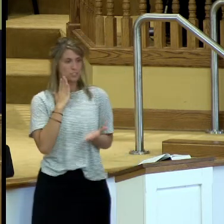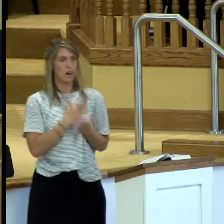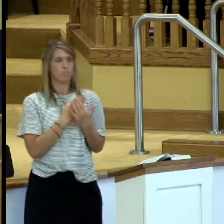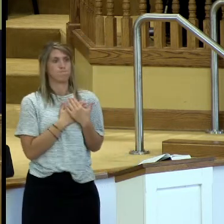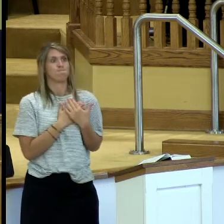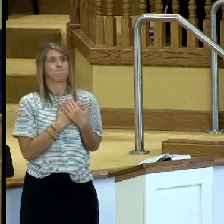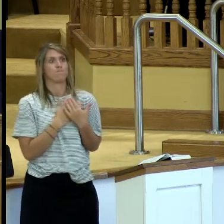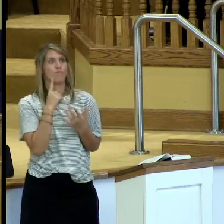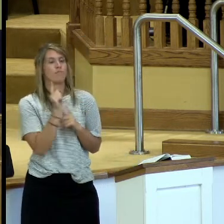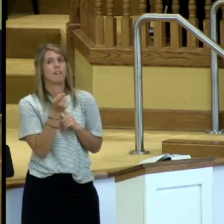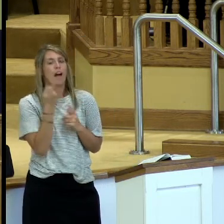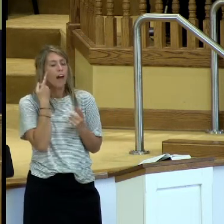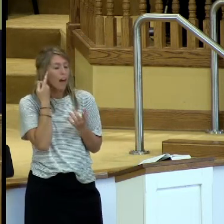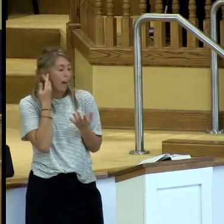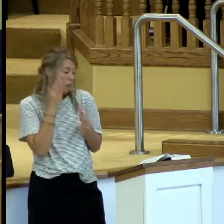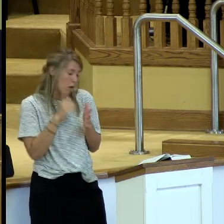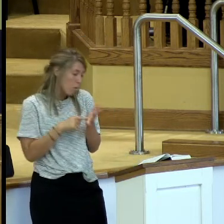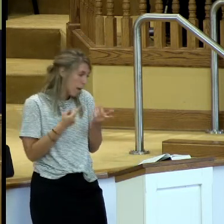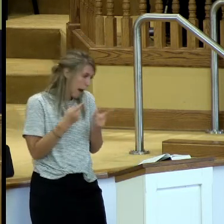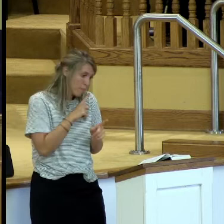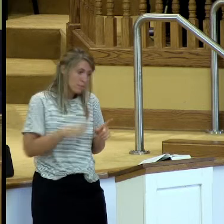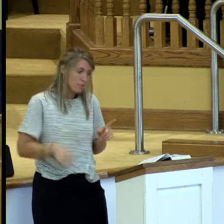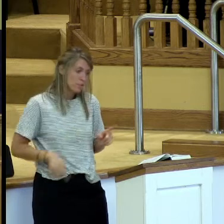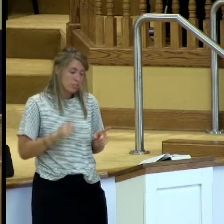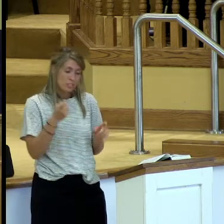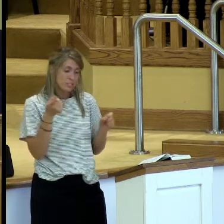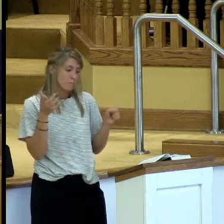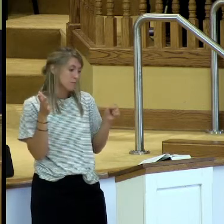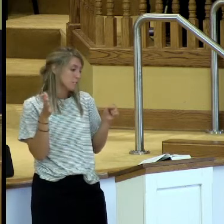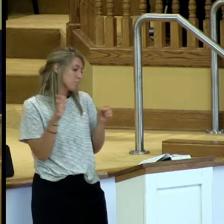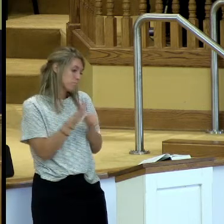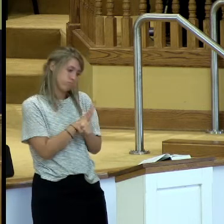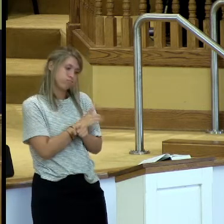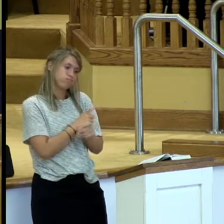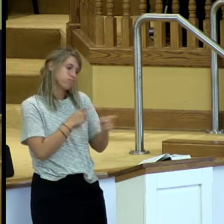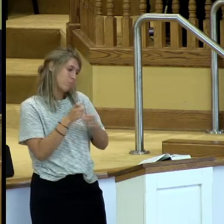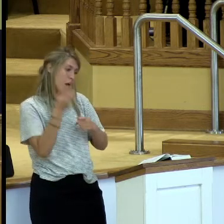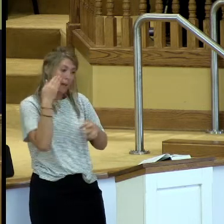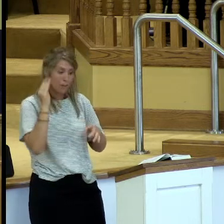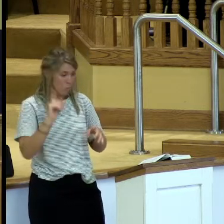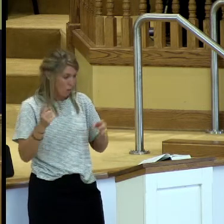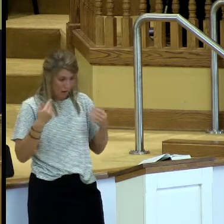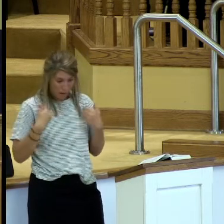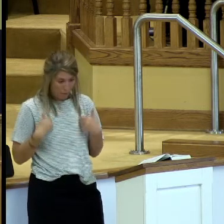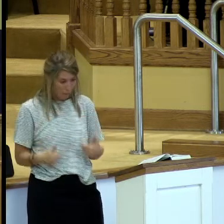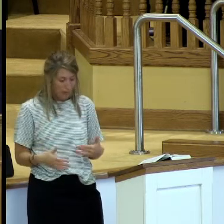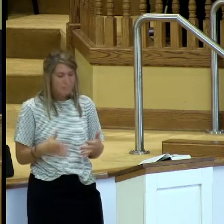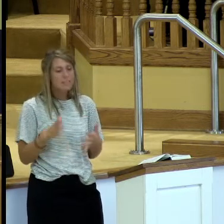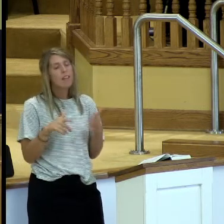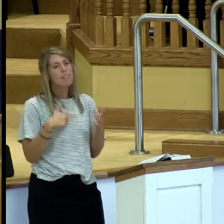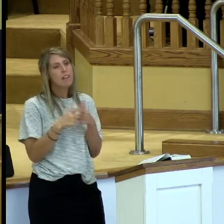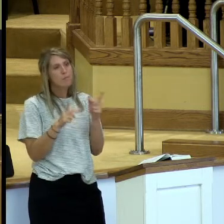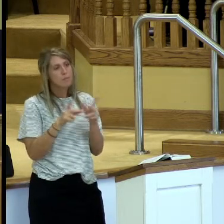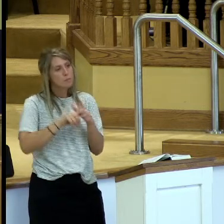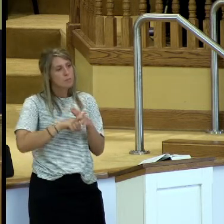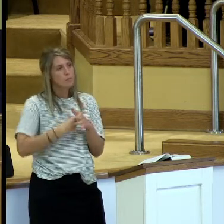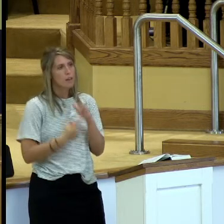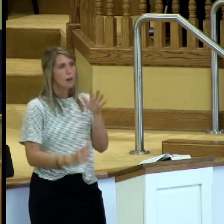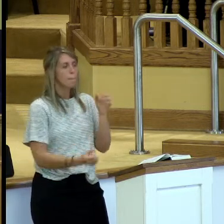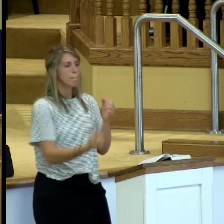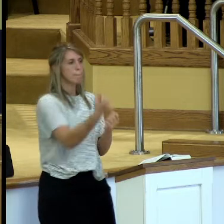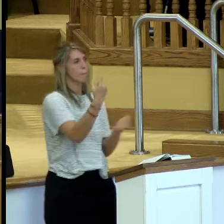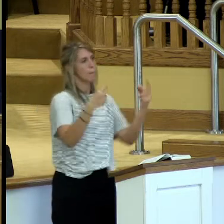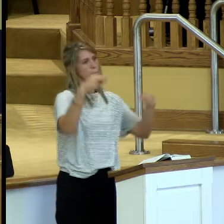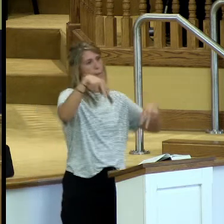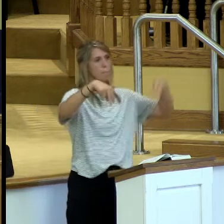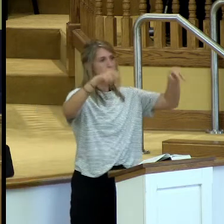minute. I don't know what happened. The Lord completely took over. I didn't know where I was. And then people just started